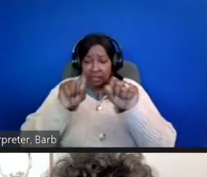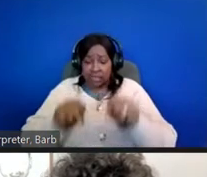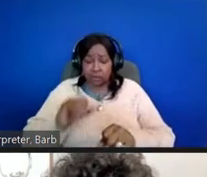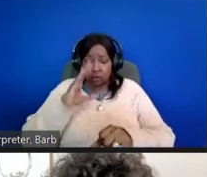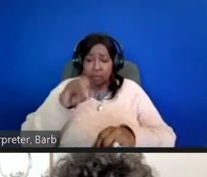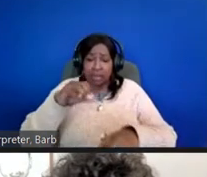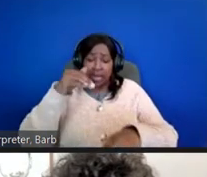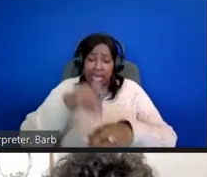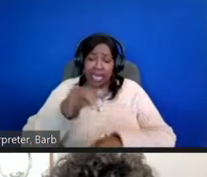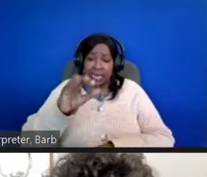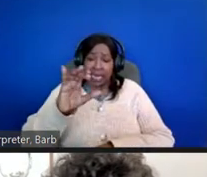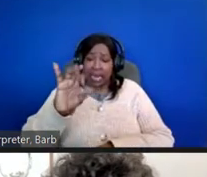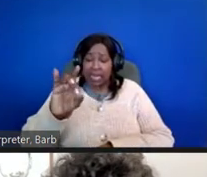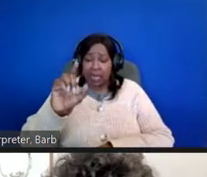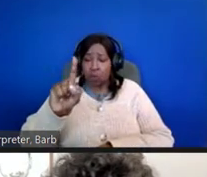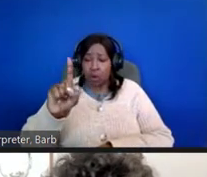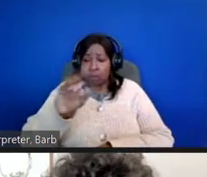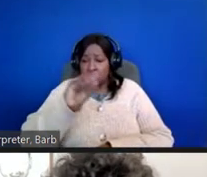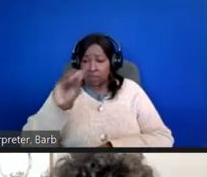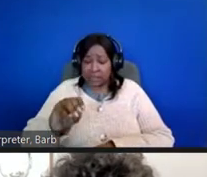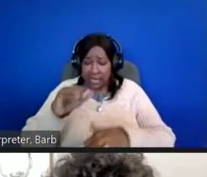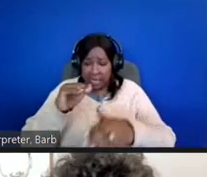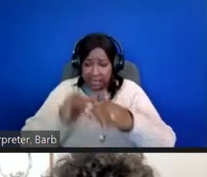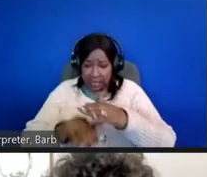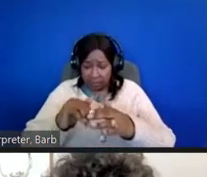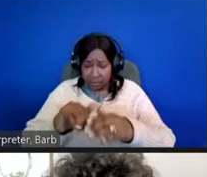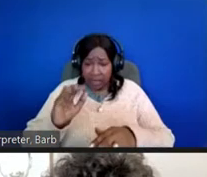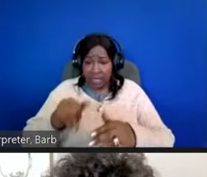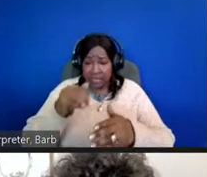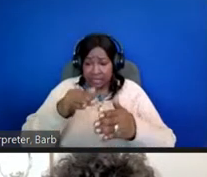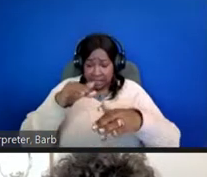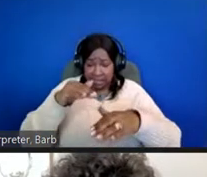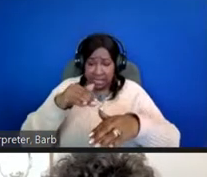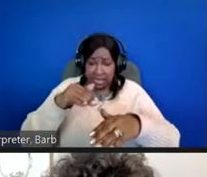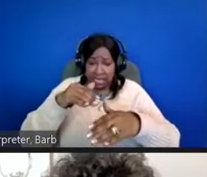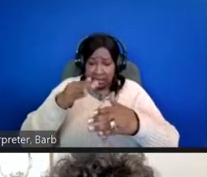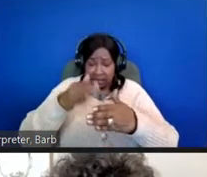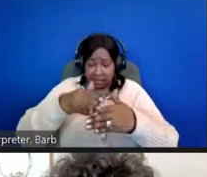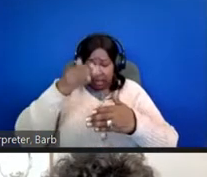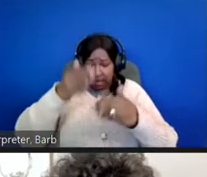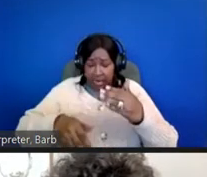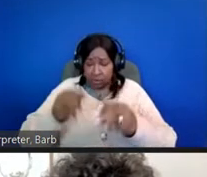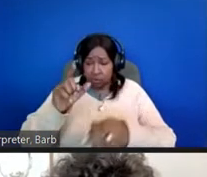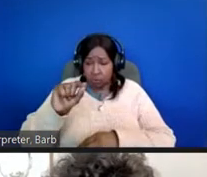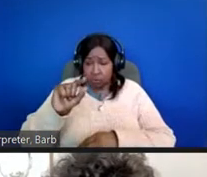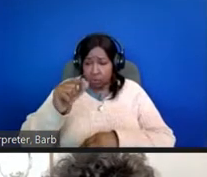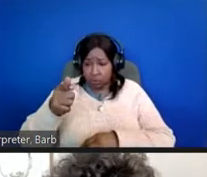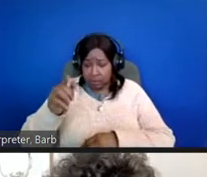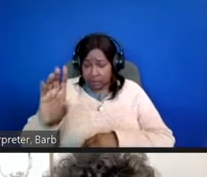accessible. And that'll be at the end of 2026? Yeah,